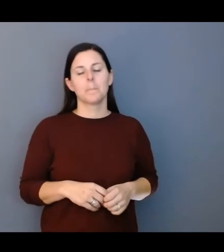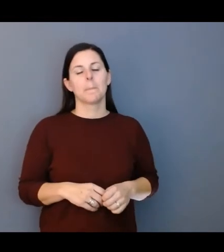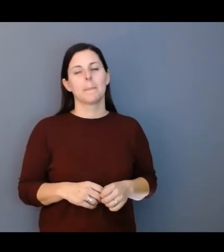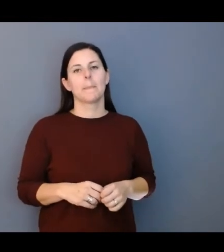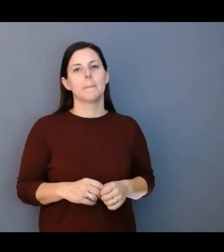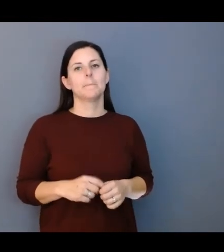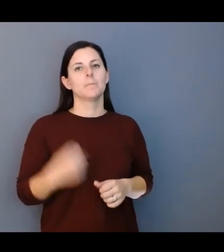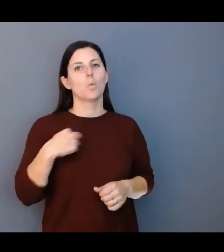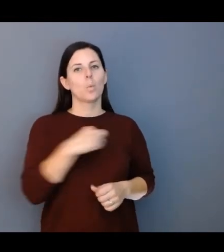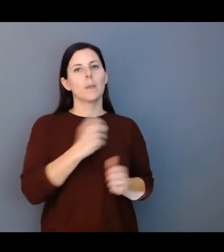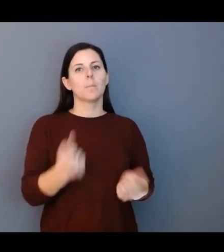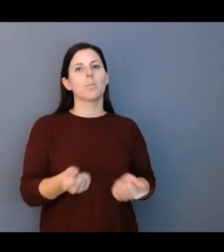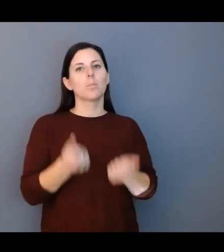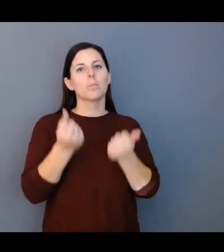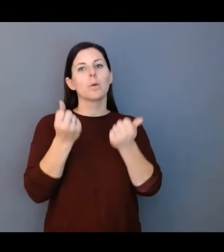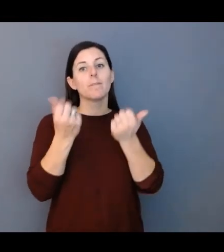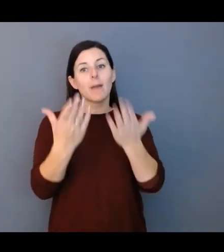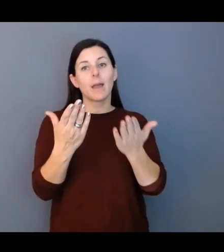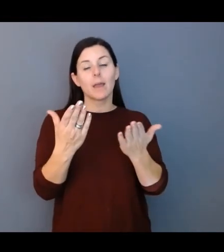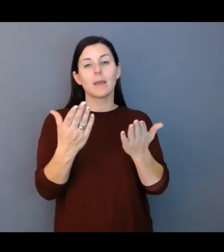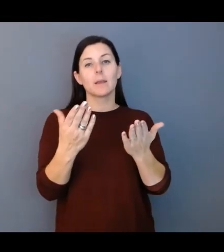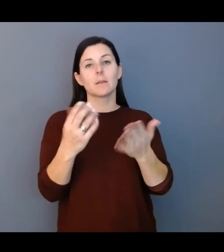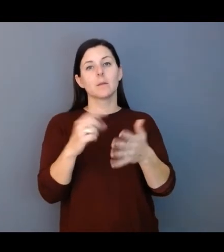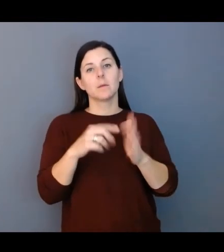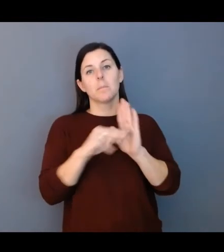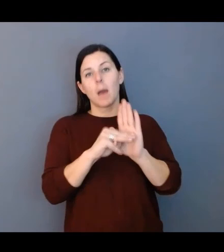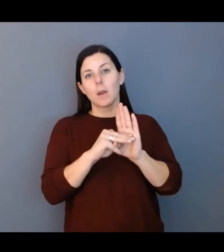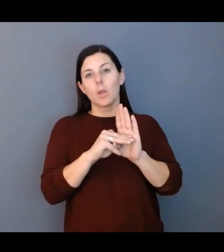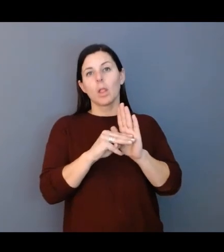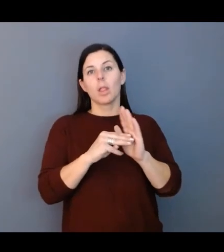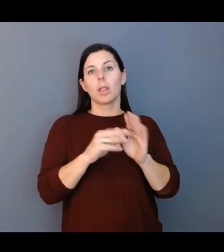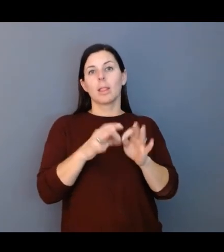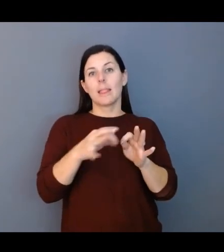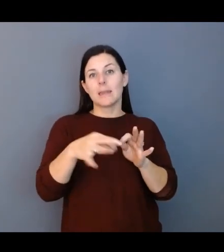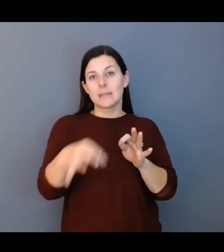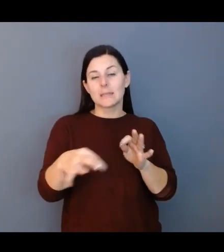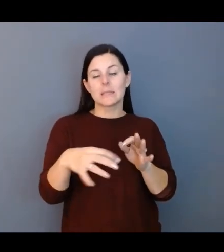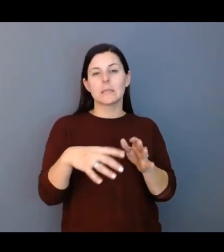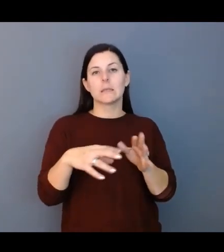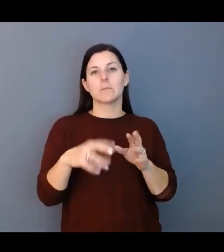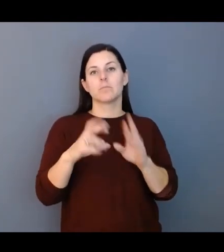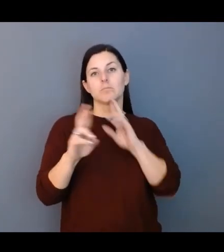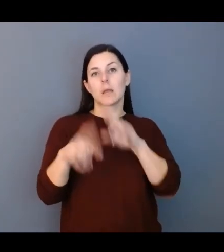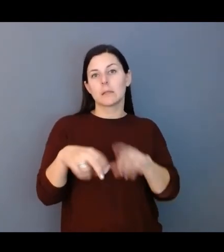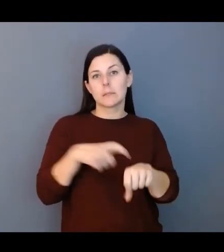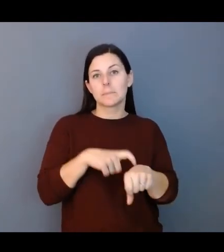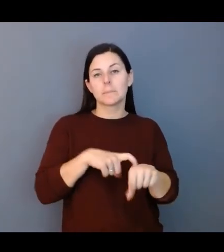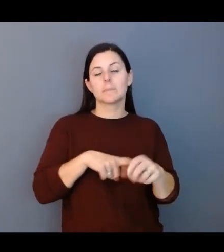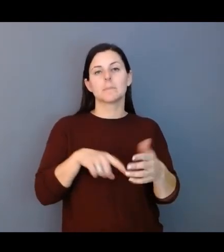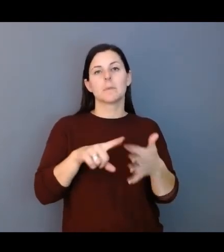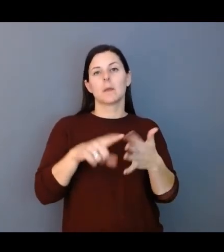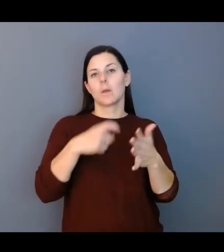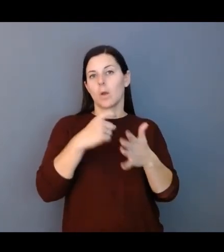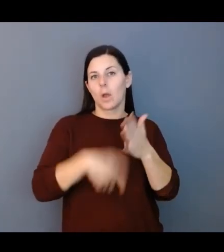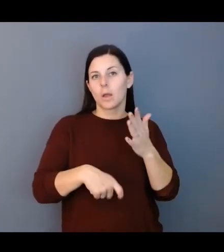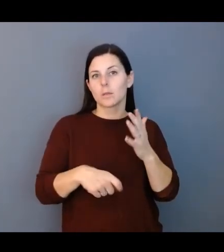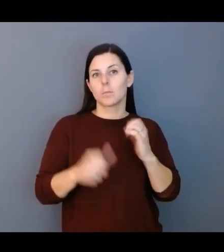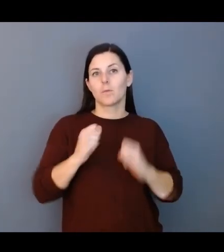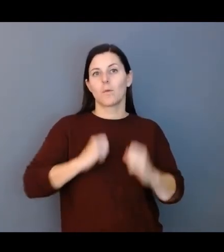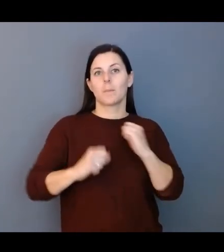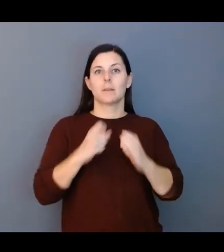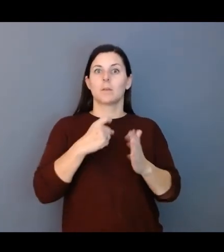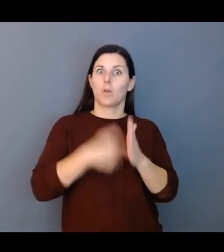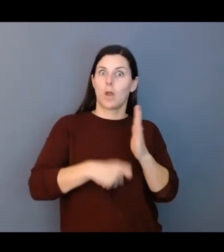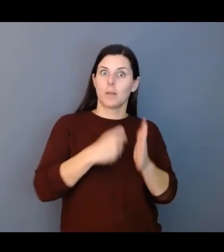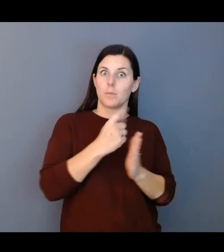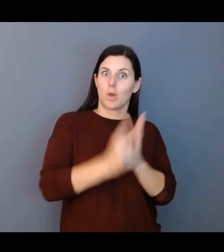recommendation. Nice. So we also provide invocations, model latency, so that and cost per